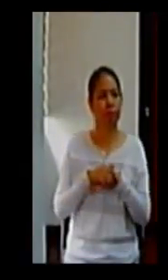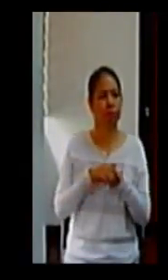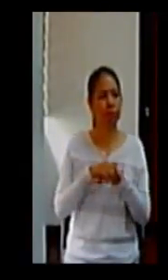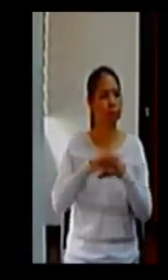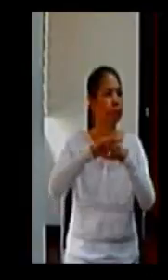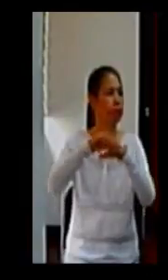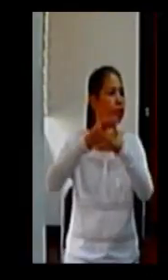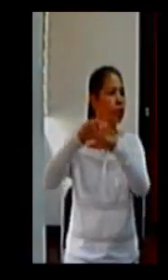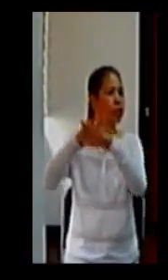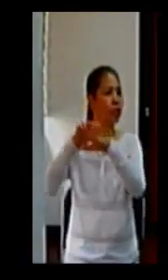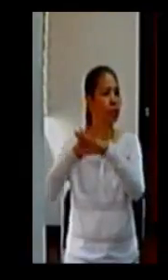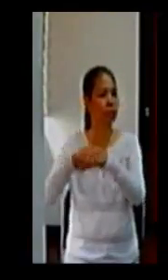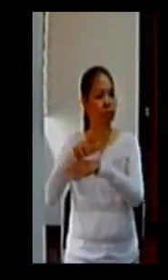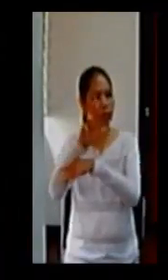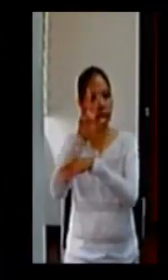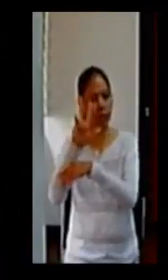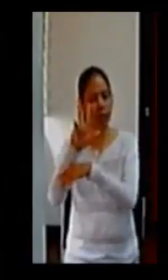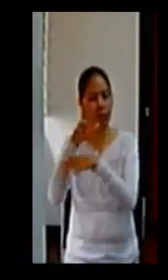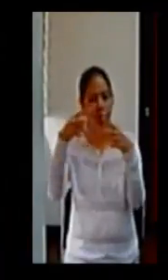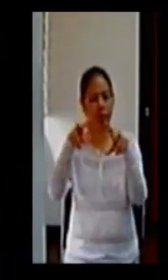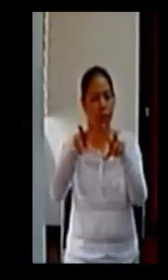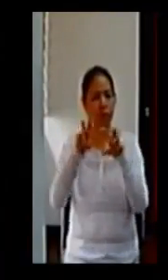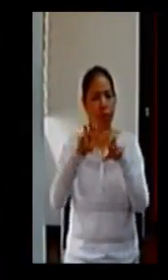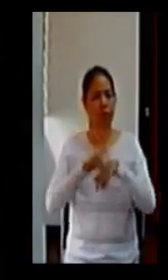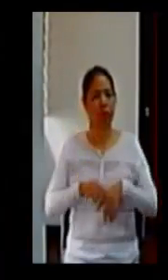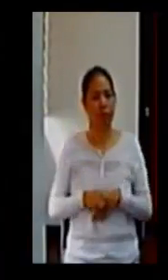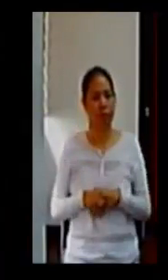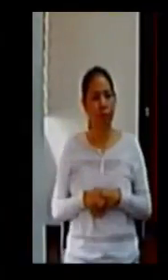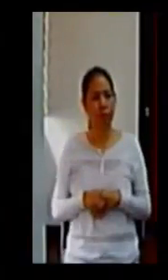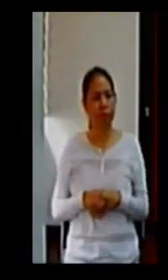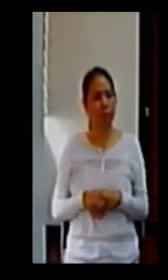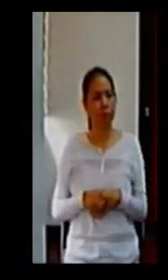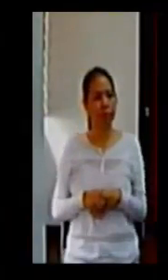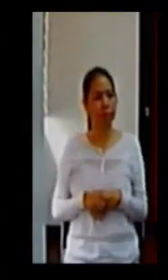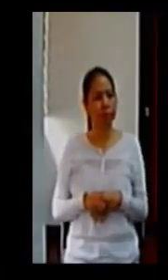four? Three witnesses. Three witnesses.